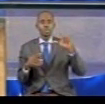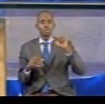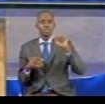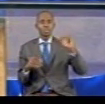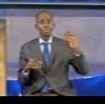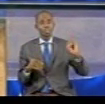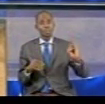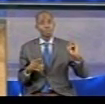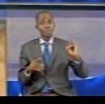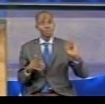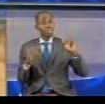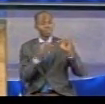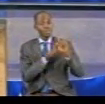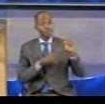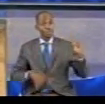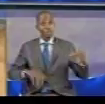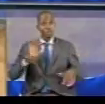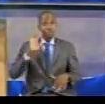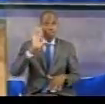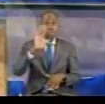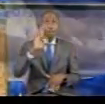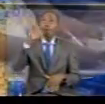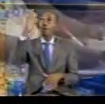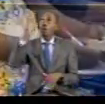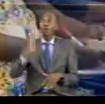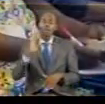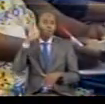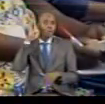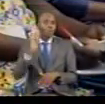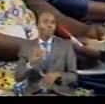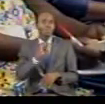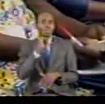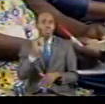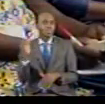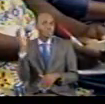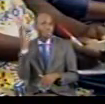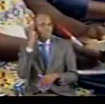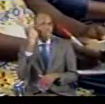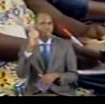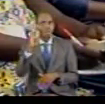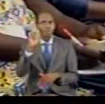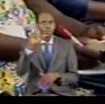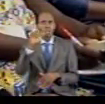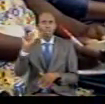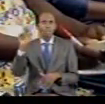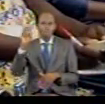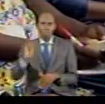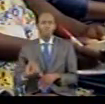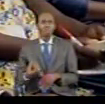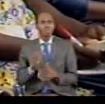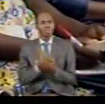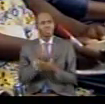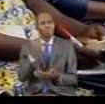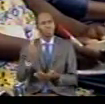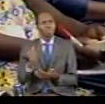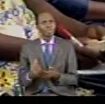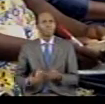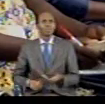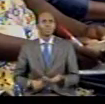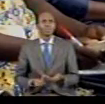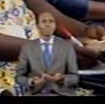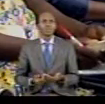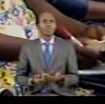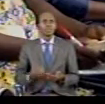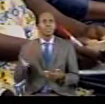The Lord thy God will not hearken unto Balaam. The curse